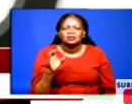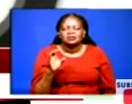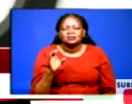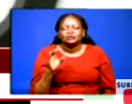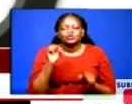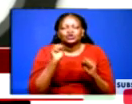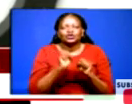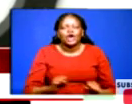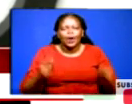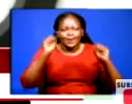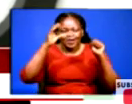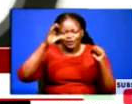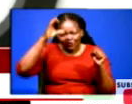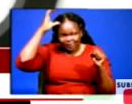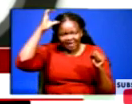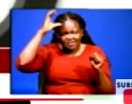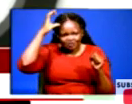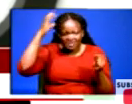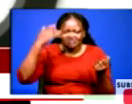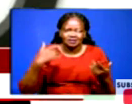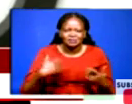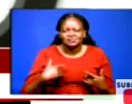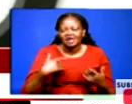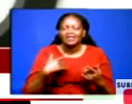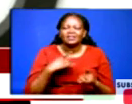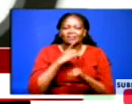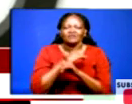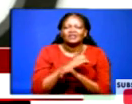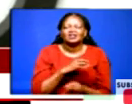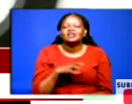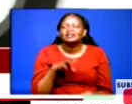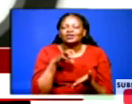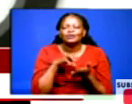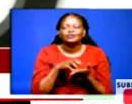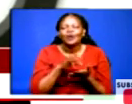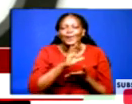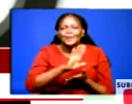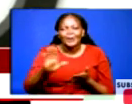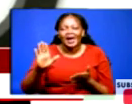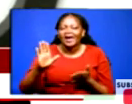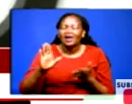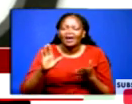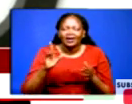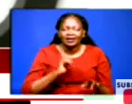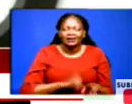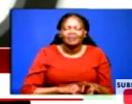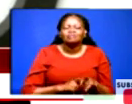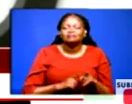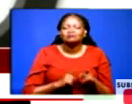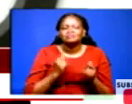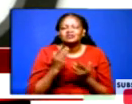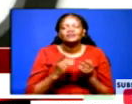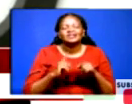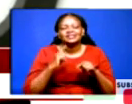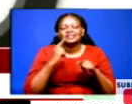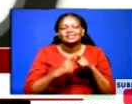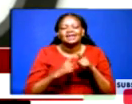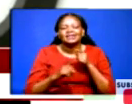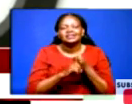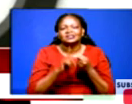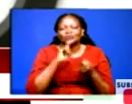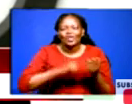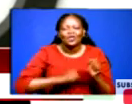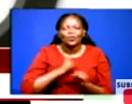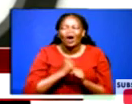Chairman Wafula Chebukati has defended his six-year tenure at the electoral body, saying that he performed